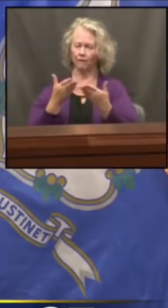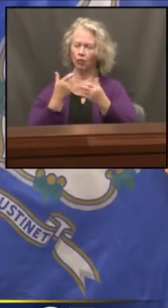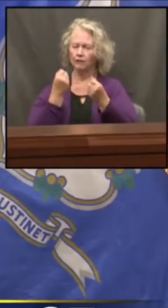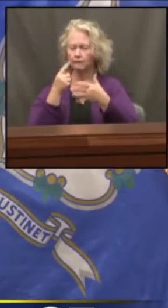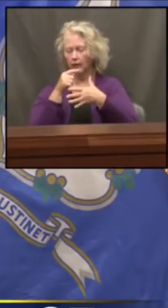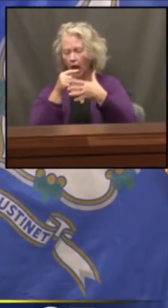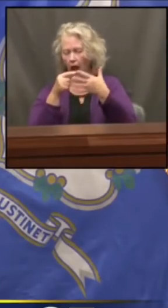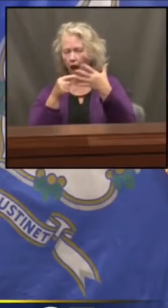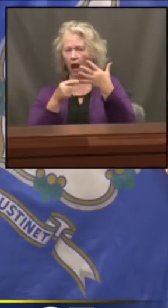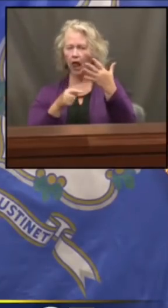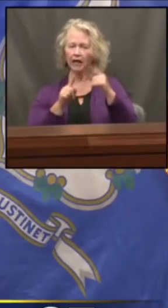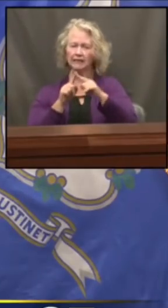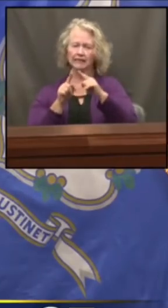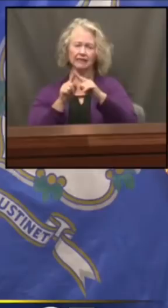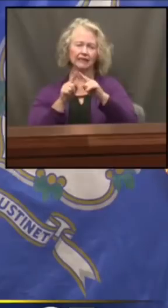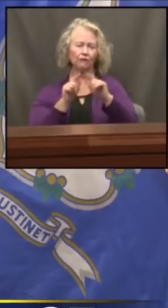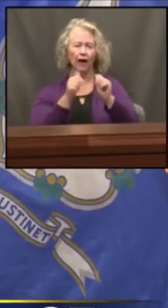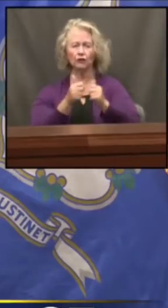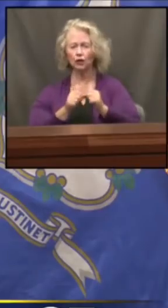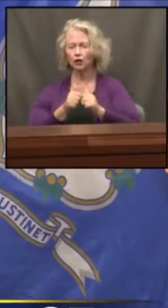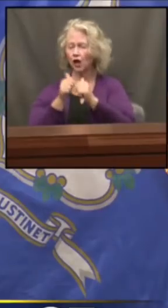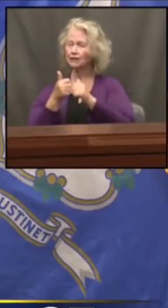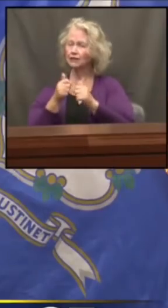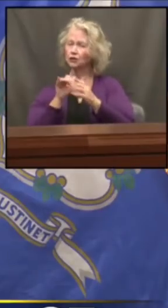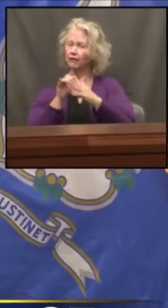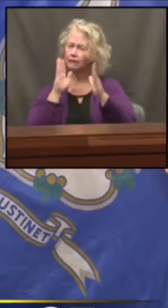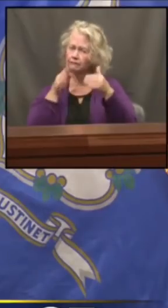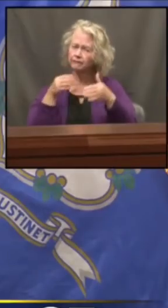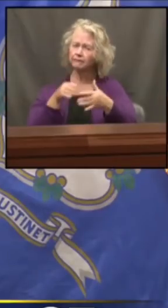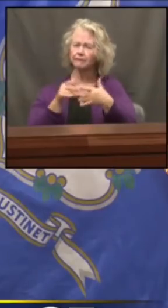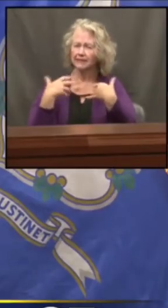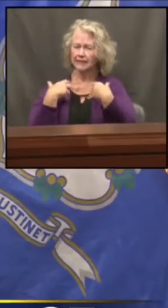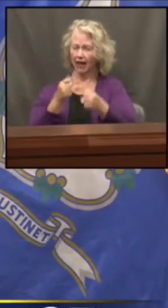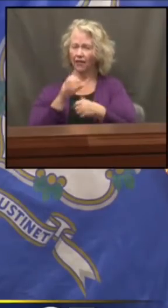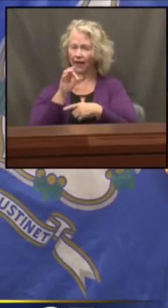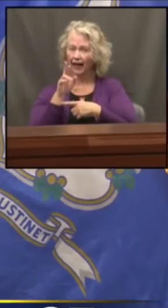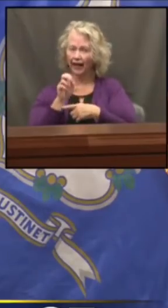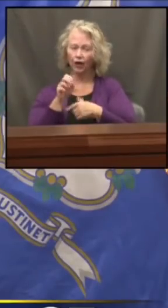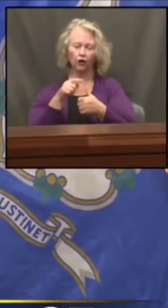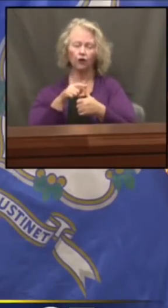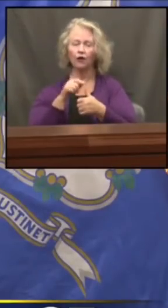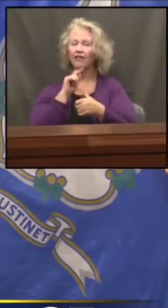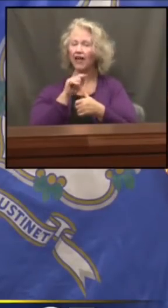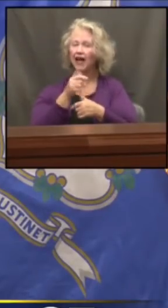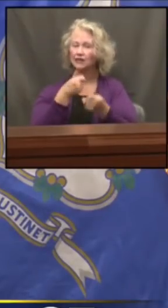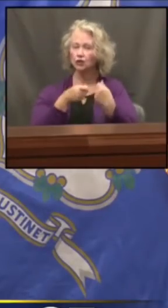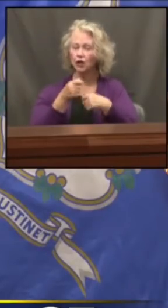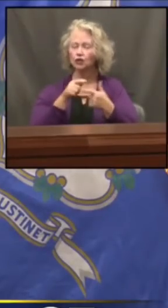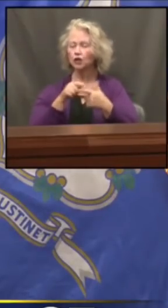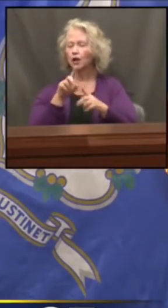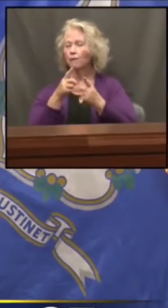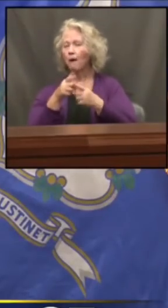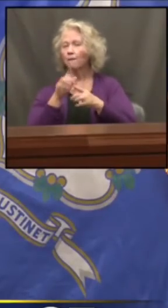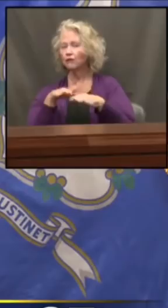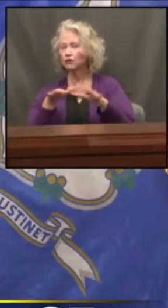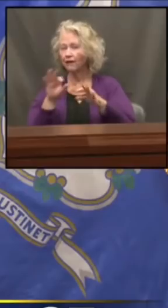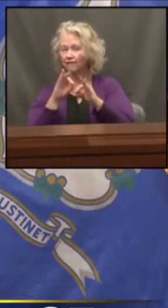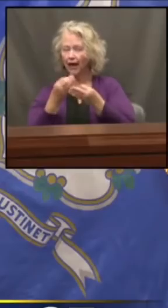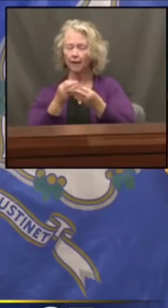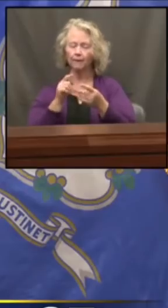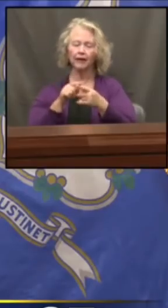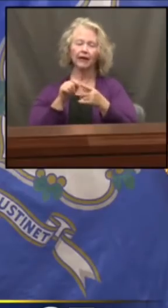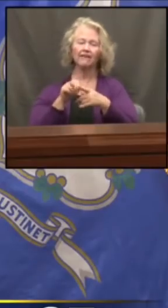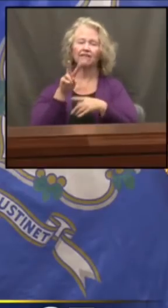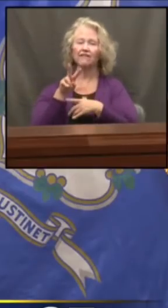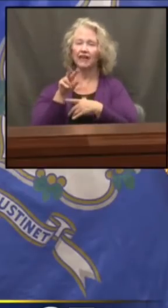entities here within state government that deal with healthcare. That's the Healthcare Exchange. That's the Department of Children and Families. That's Department of Veterans Affairs.